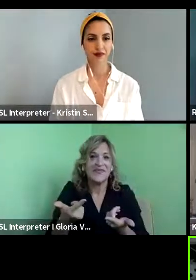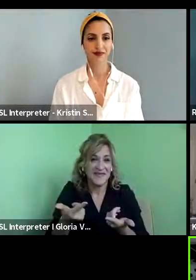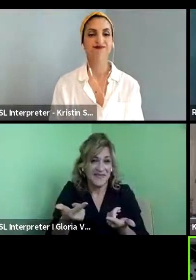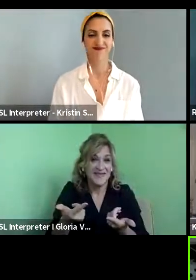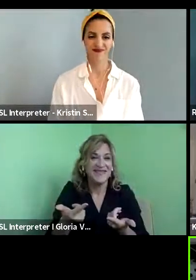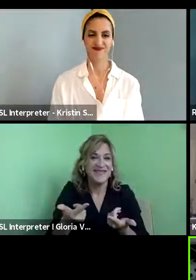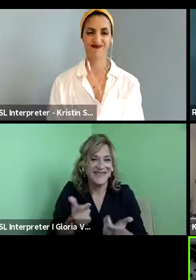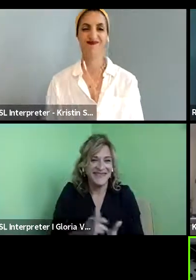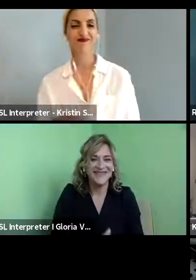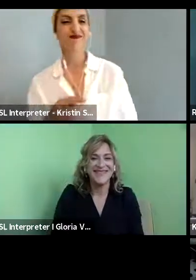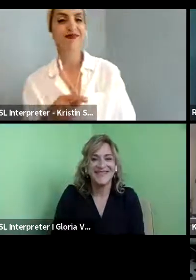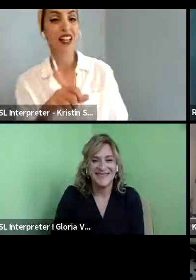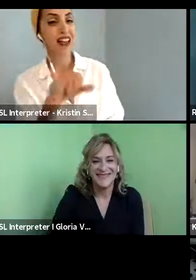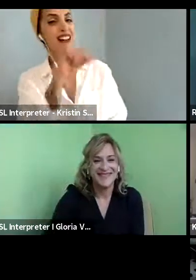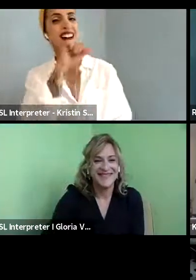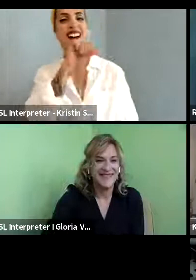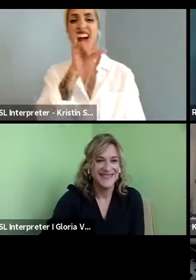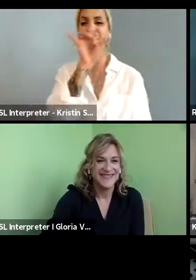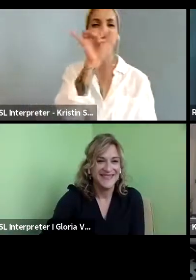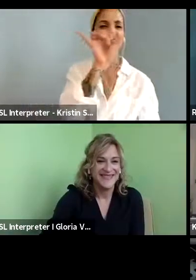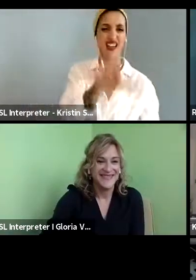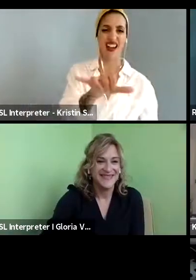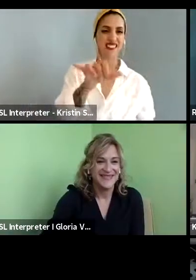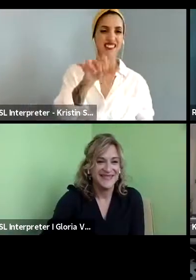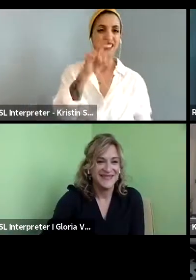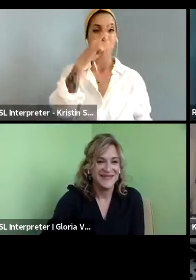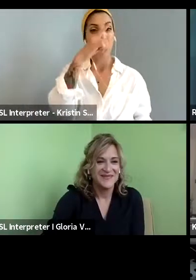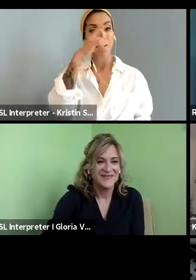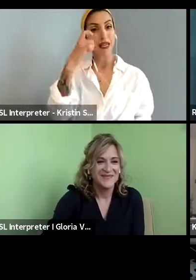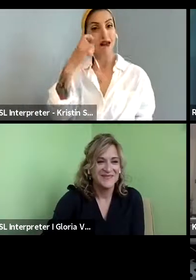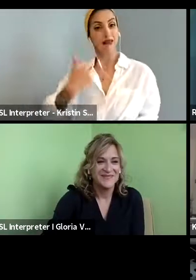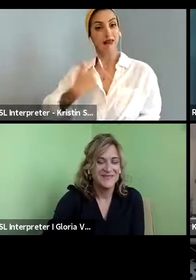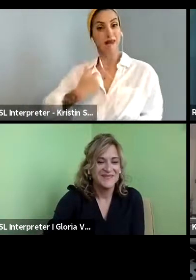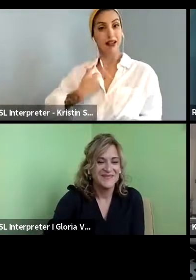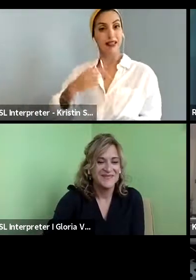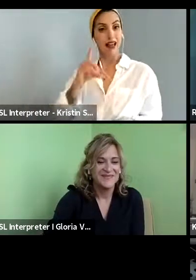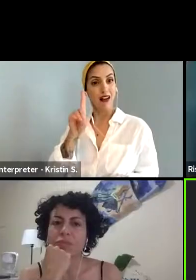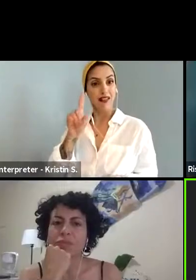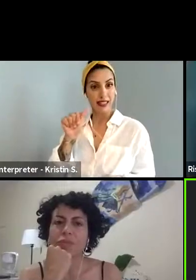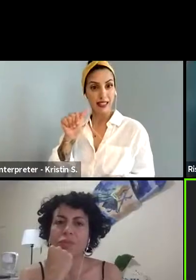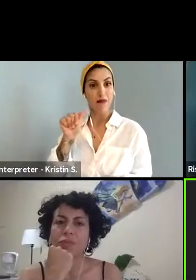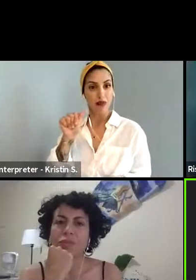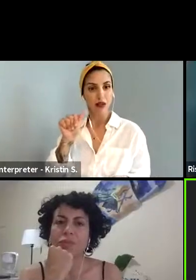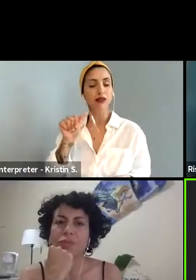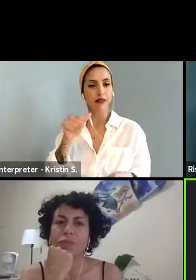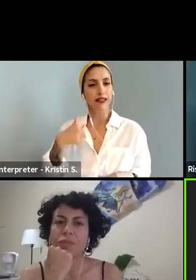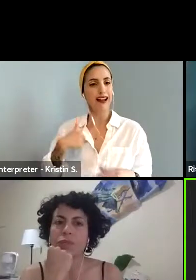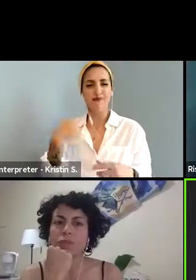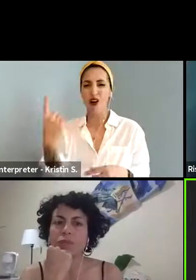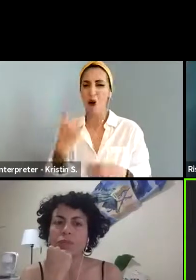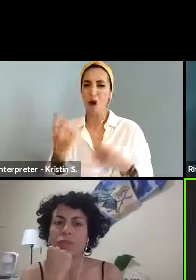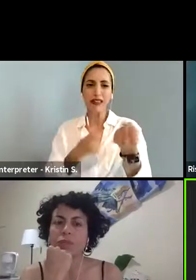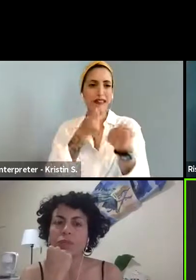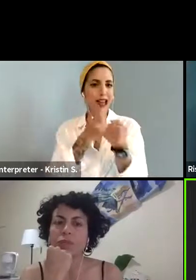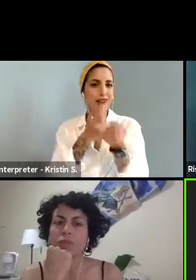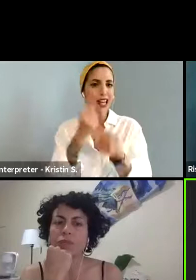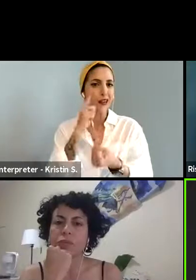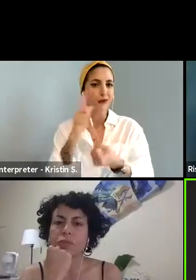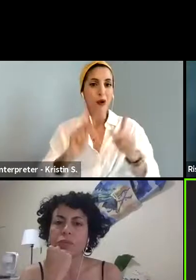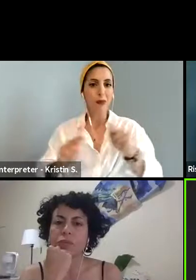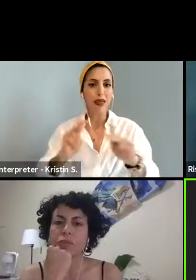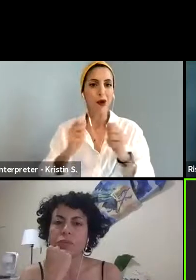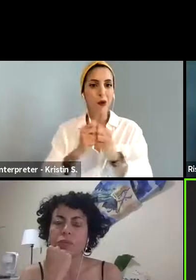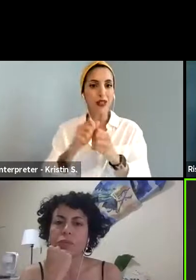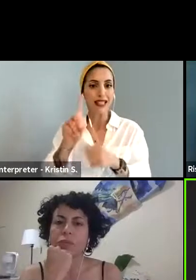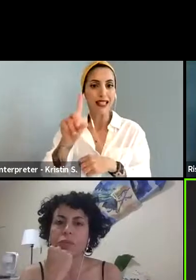Actually, I love that because being a disabled woman and someone who advocates for people with disabilities, what you're